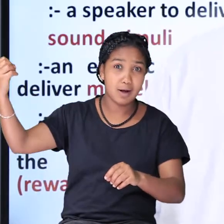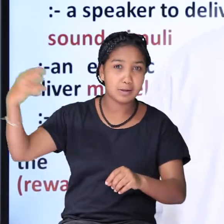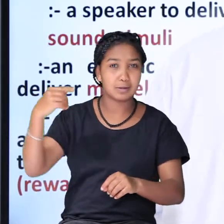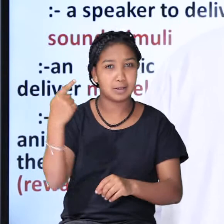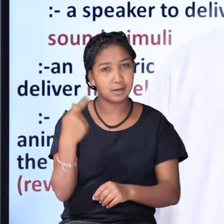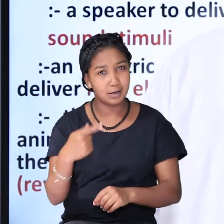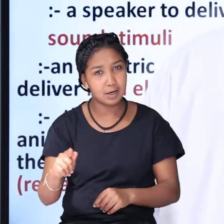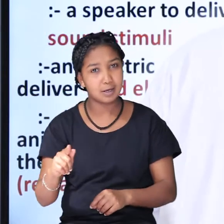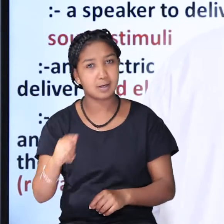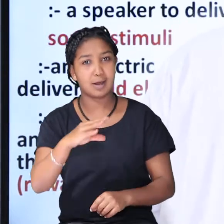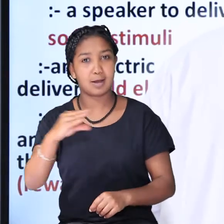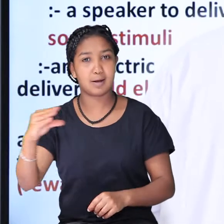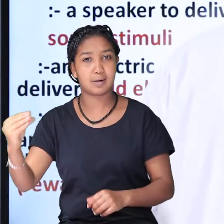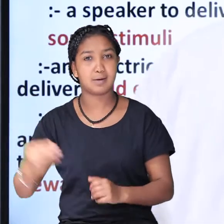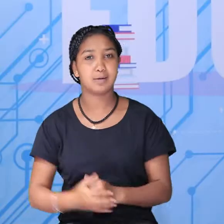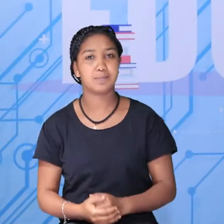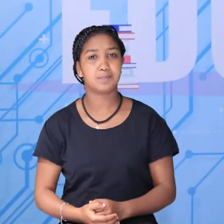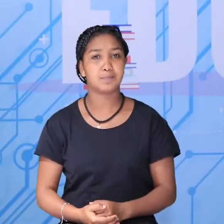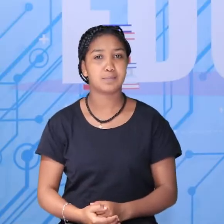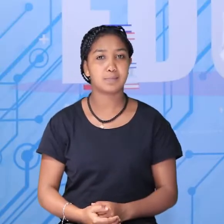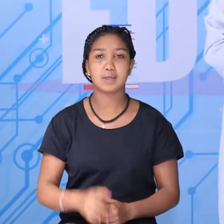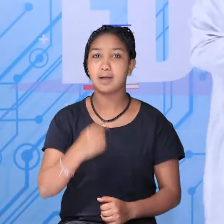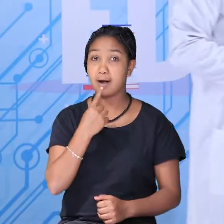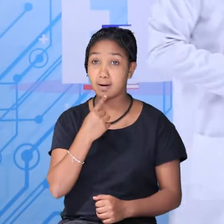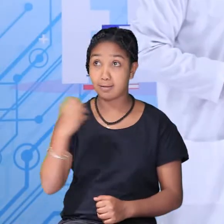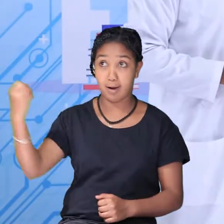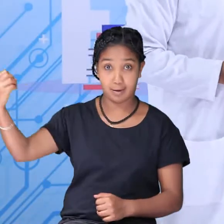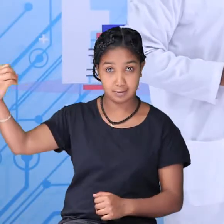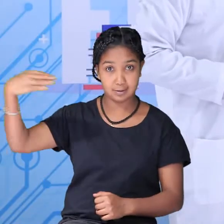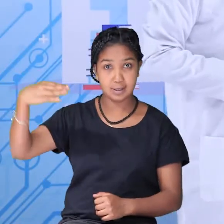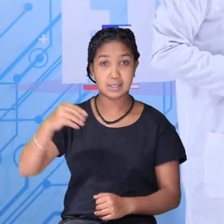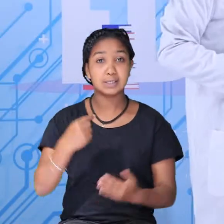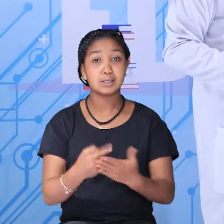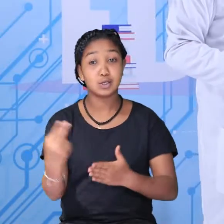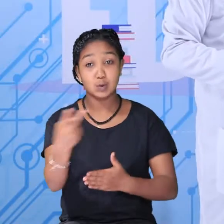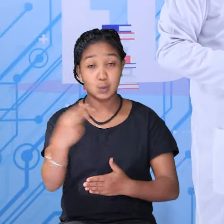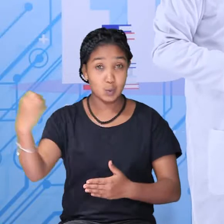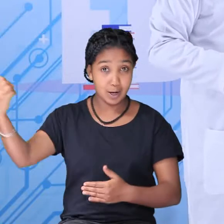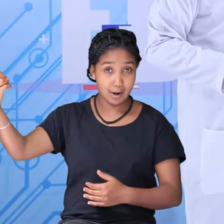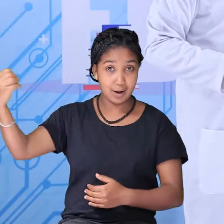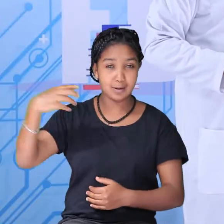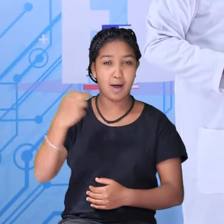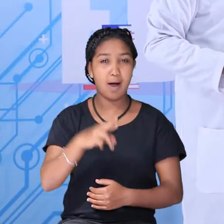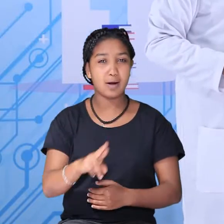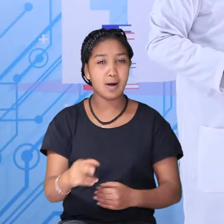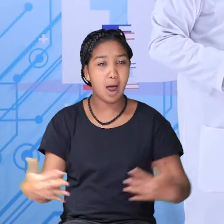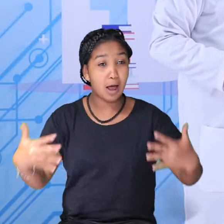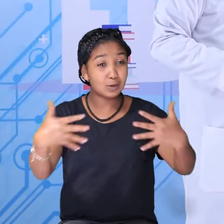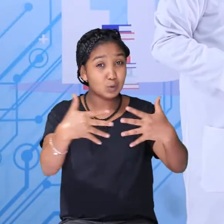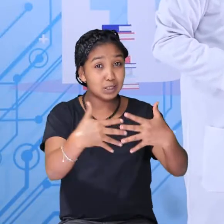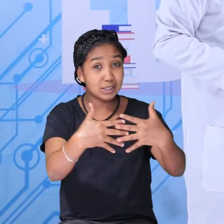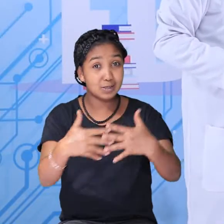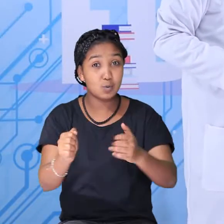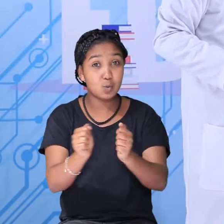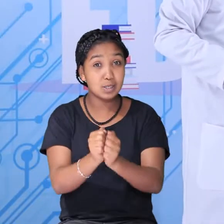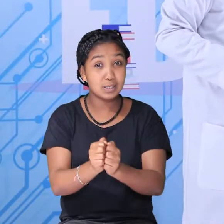green lights and the red lights. These two lights are associated